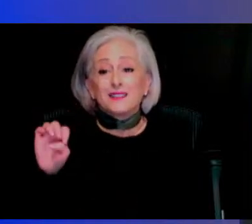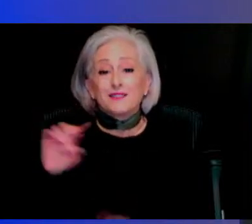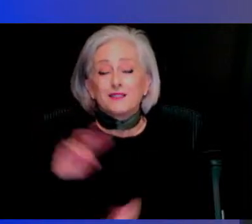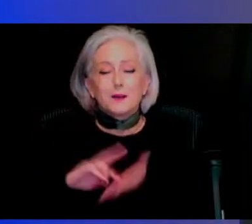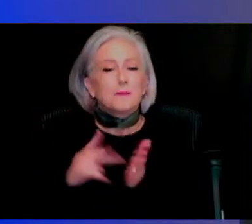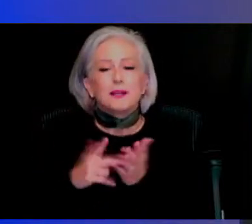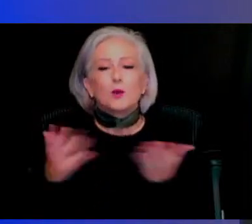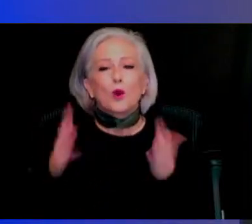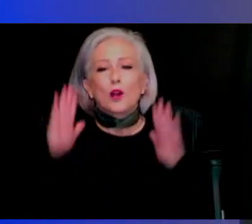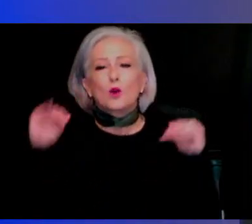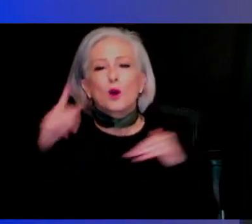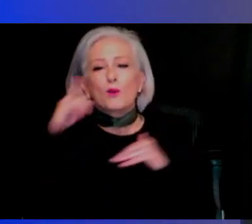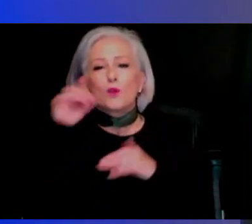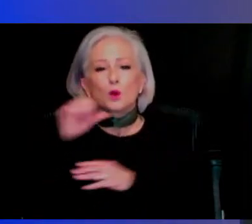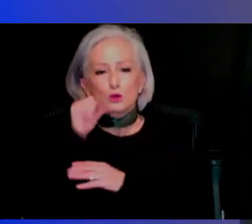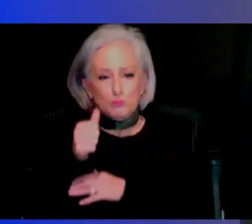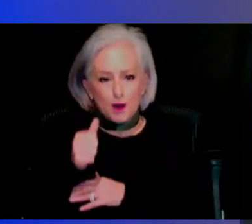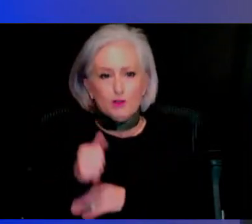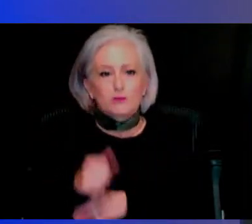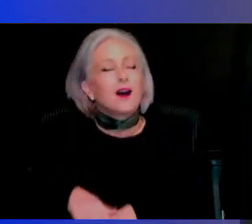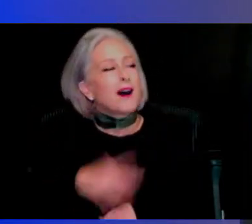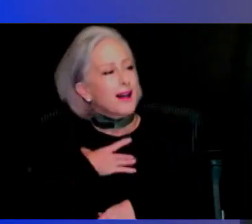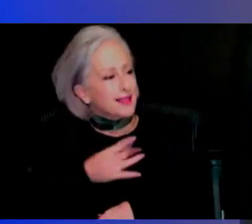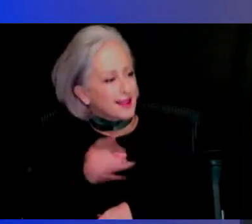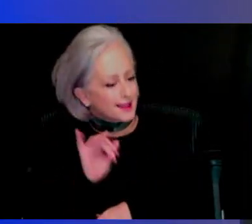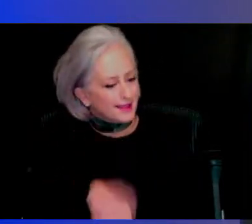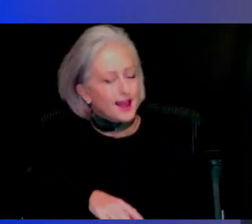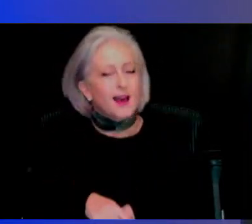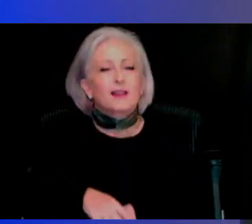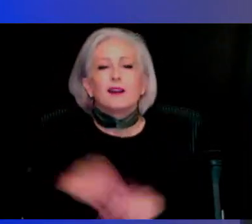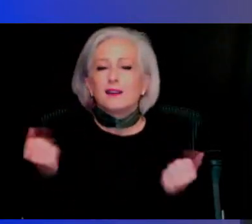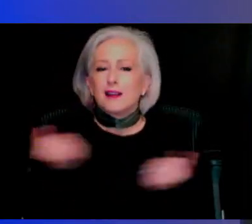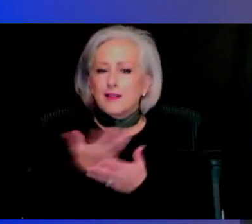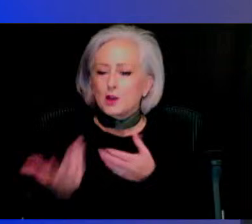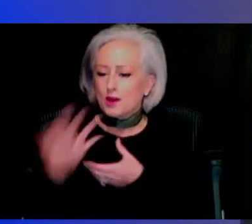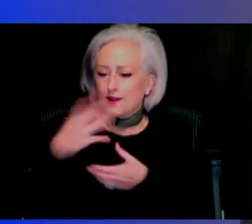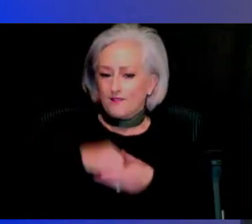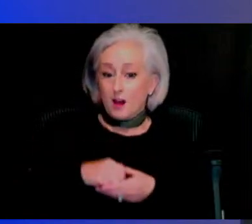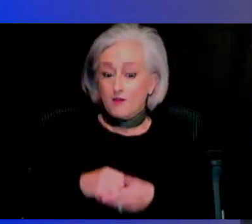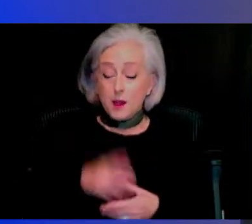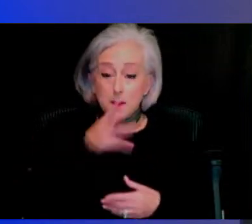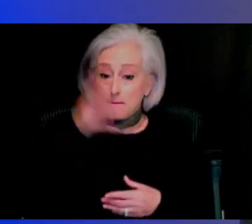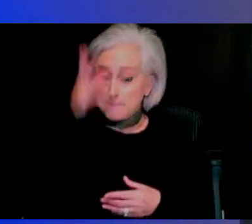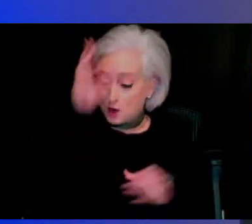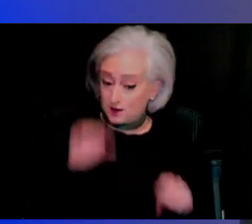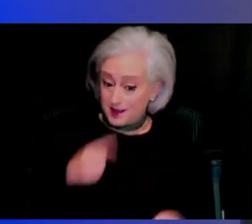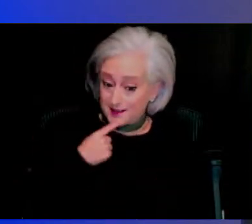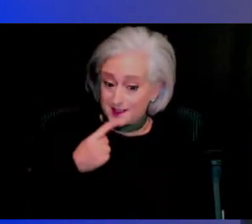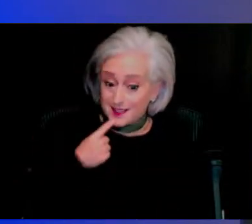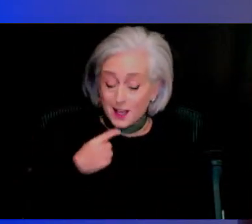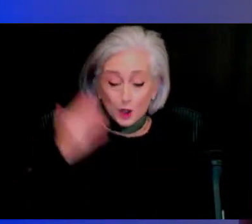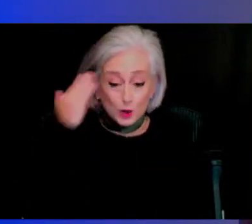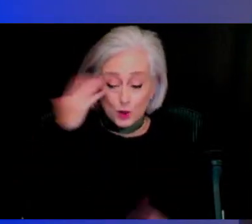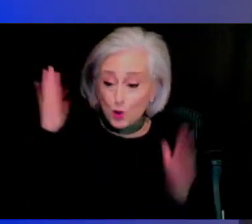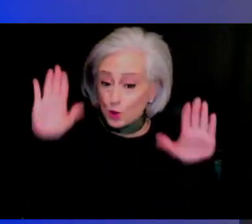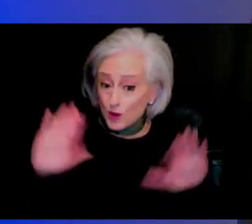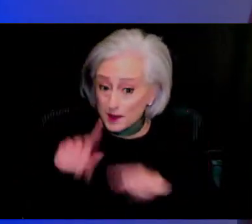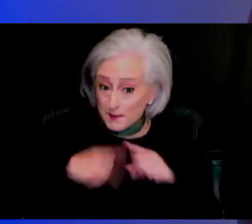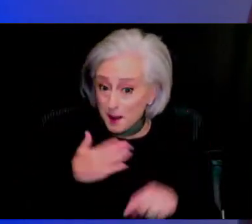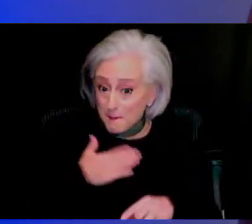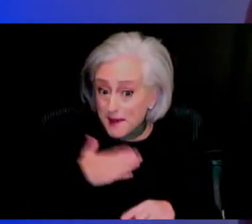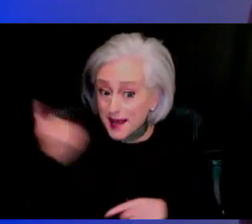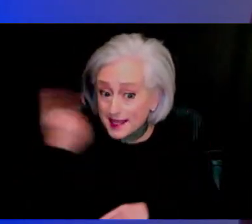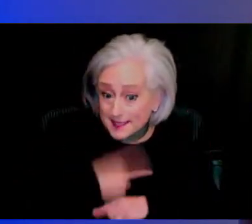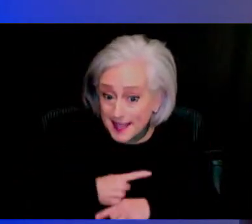everyone being involved in that. Not just the children, but the parents being able to say, you know, what was great about my day was I did this great thing at work, or I had a patient that